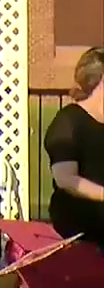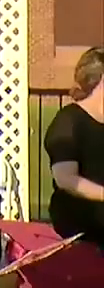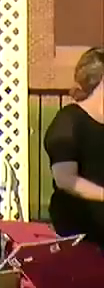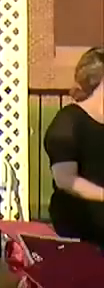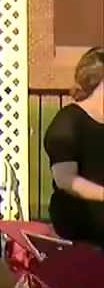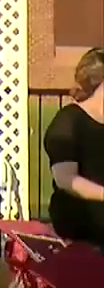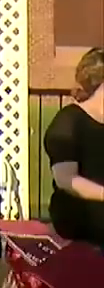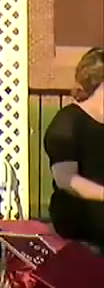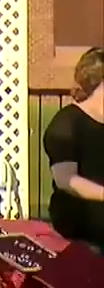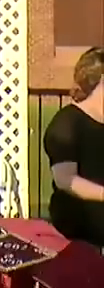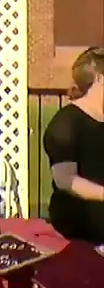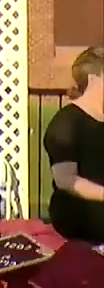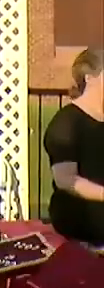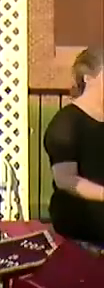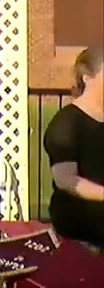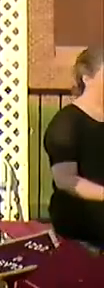Thomas DeLugalinski.